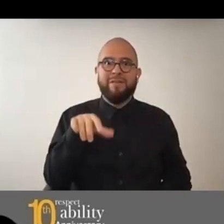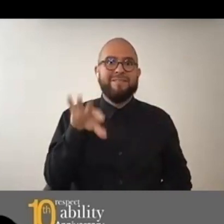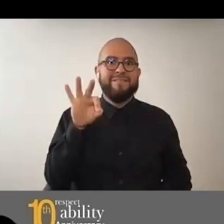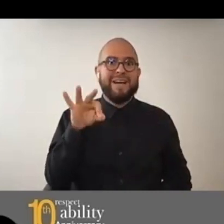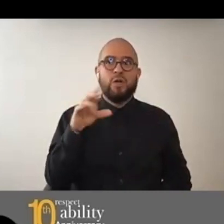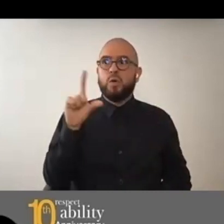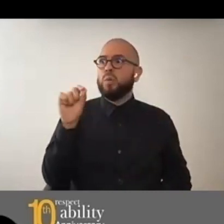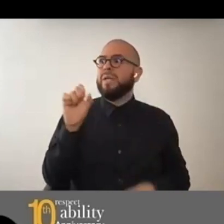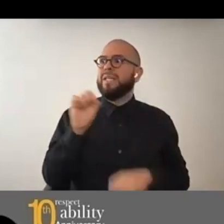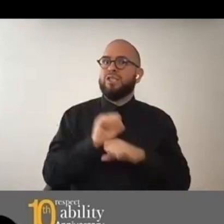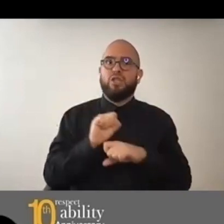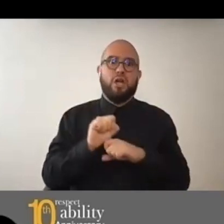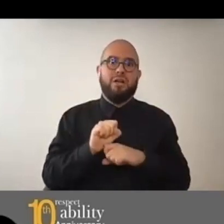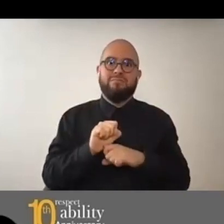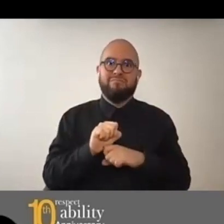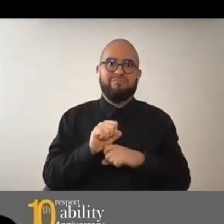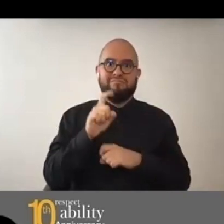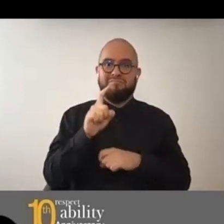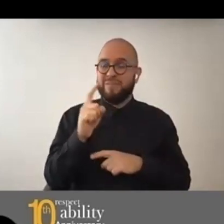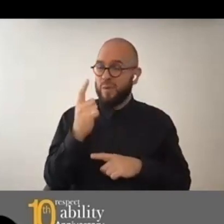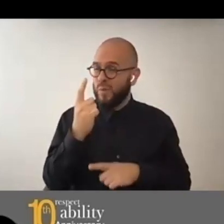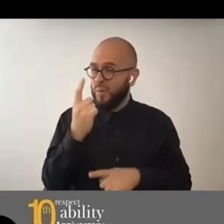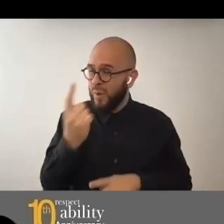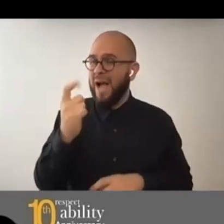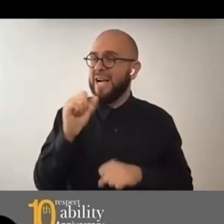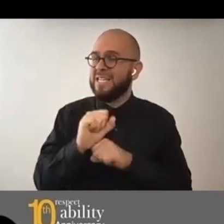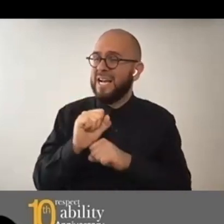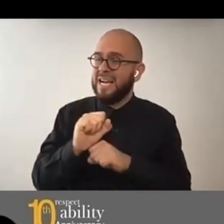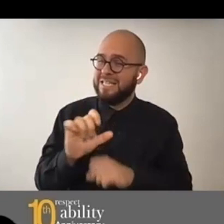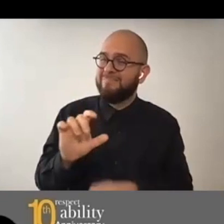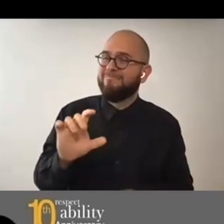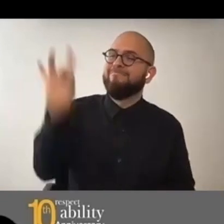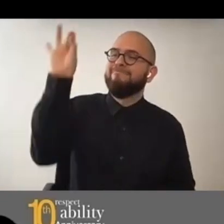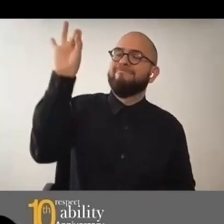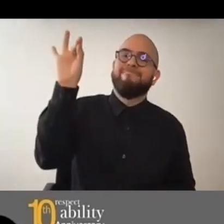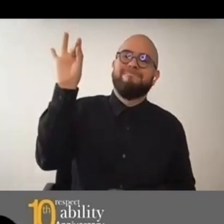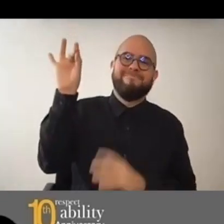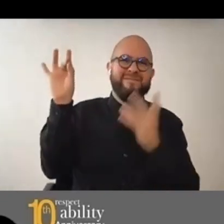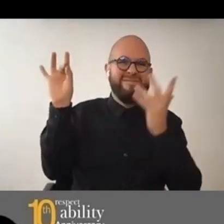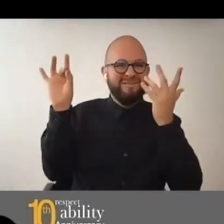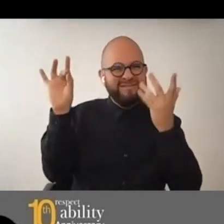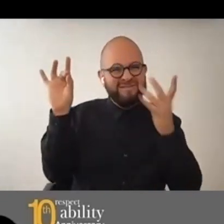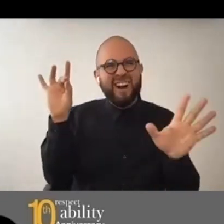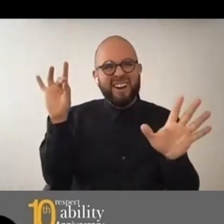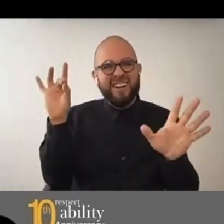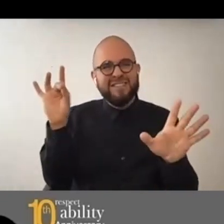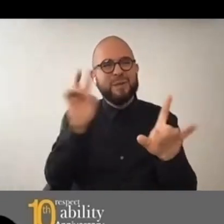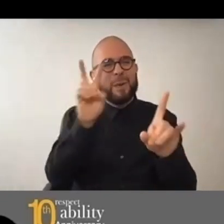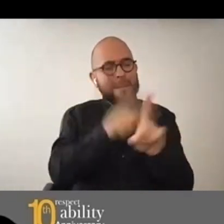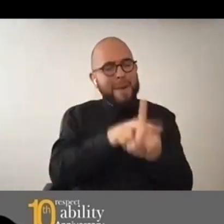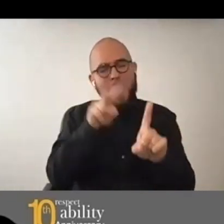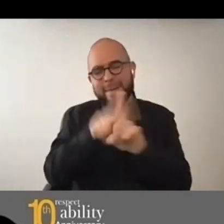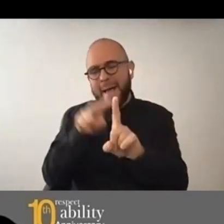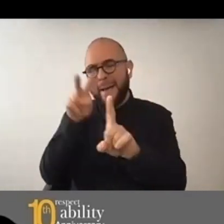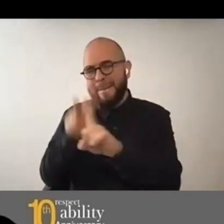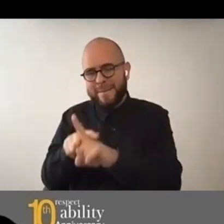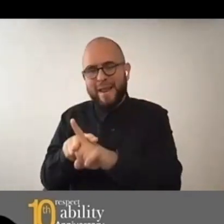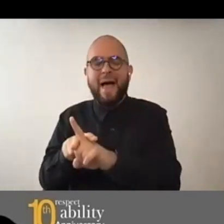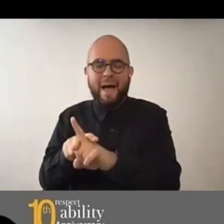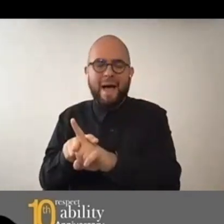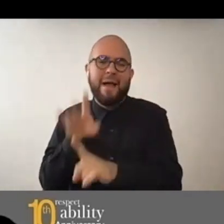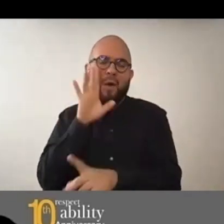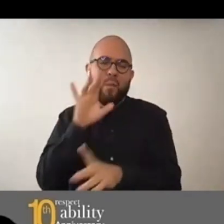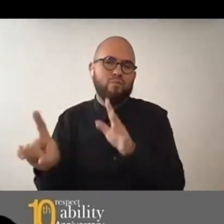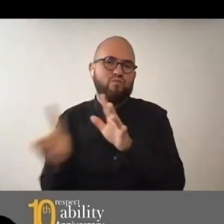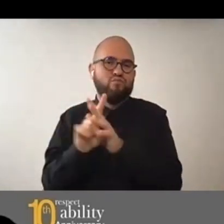only have to find one. So just keep applying, and that one will make itself known. I often say that